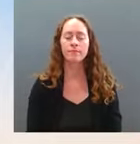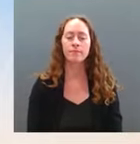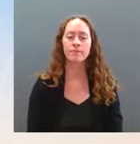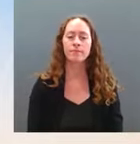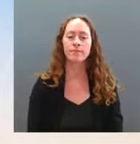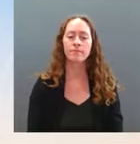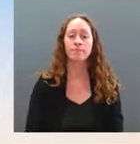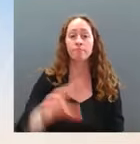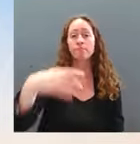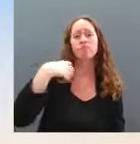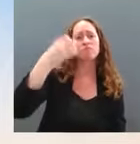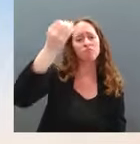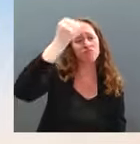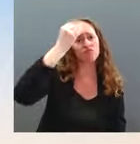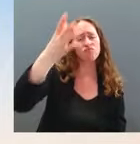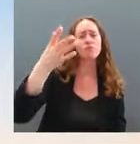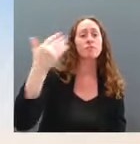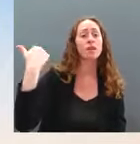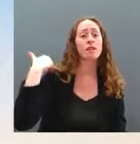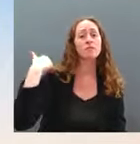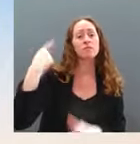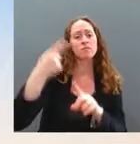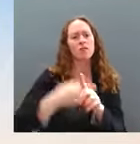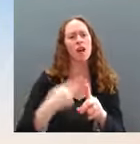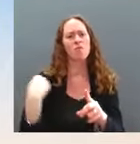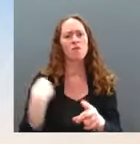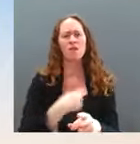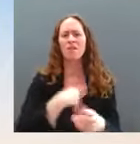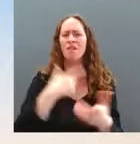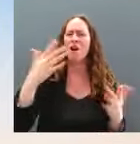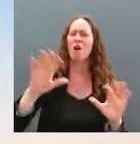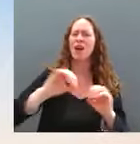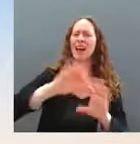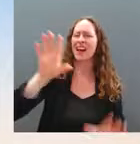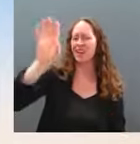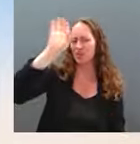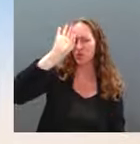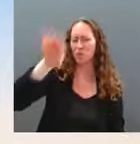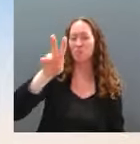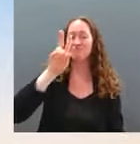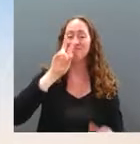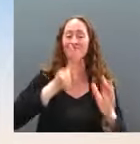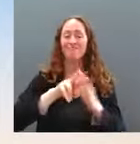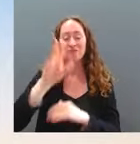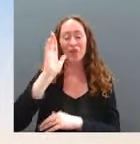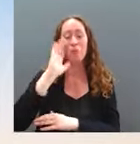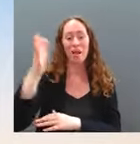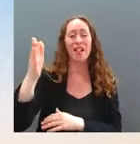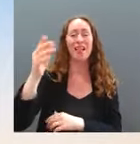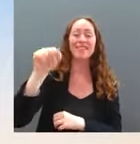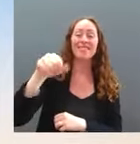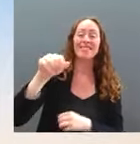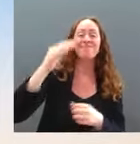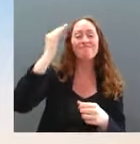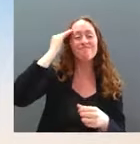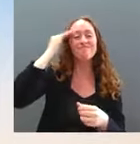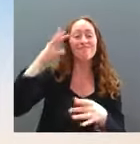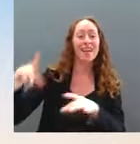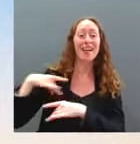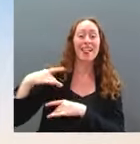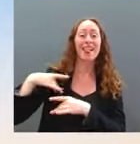us and we will see cases rise and fall as we are seeing them rise now, to be expected given the transmissibility of BA2.